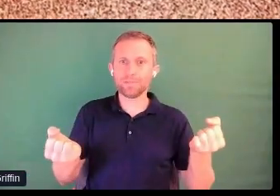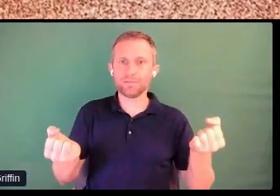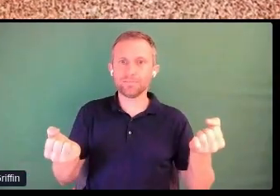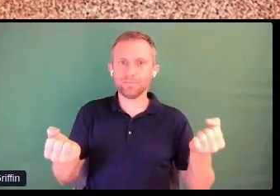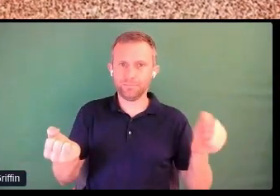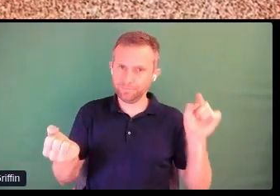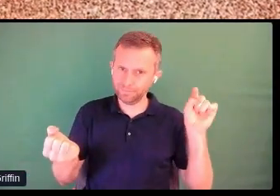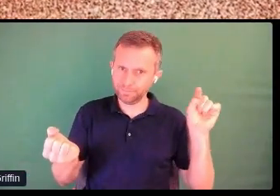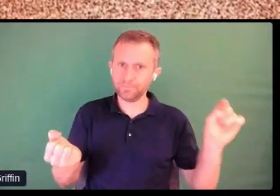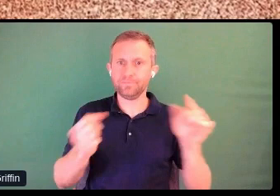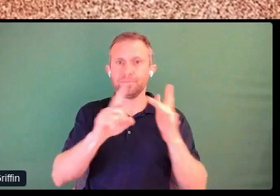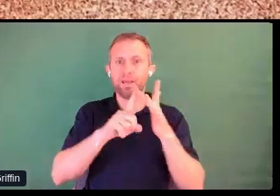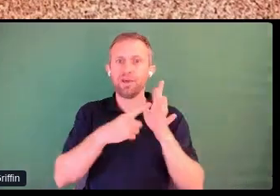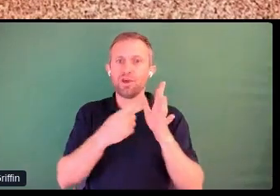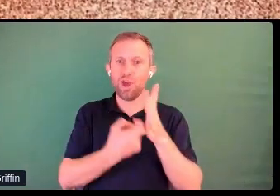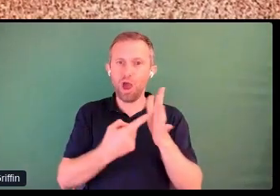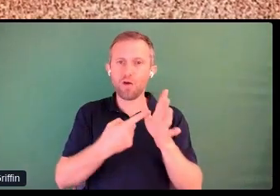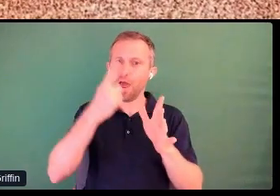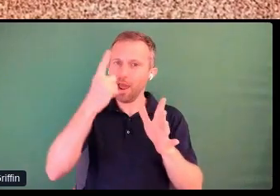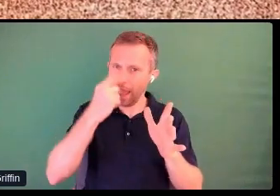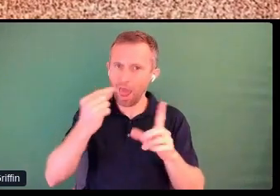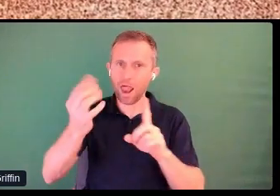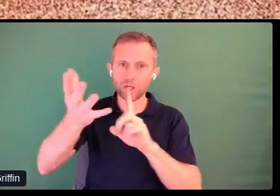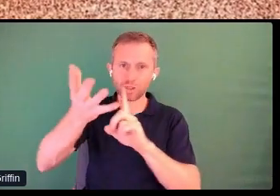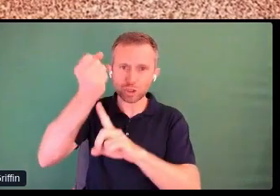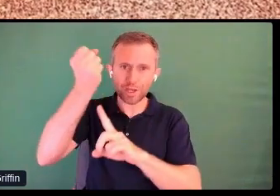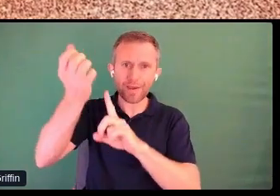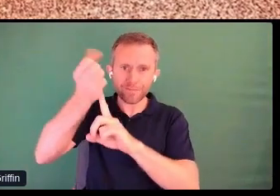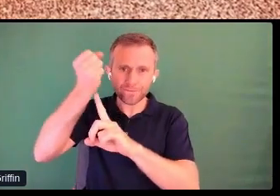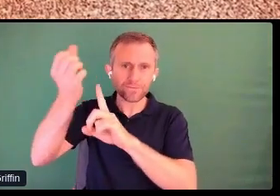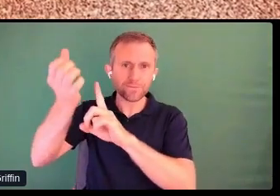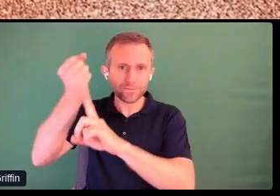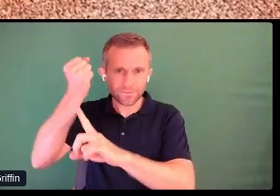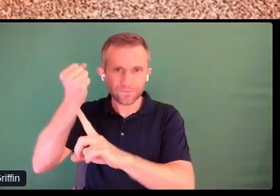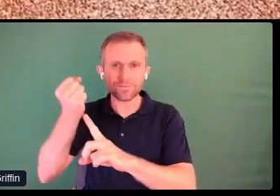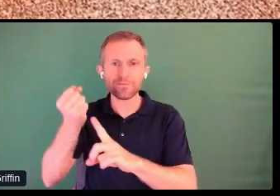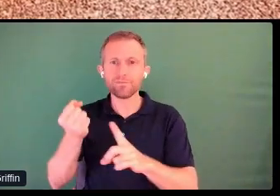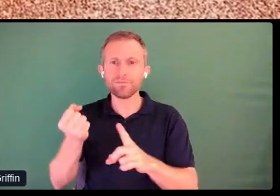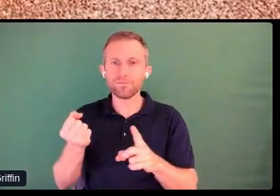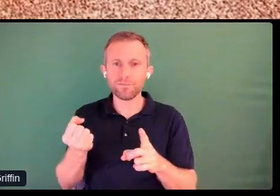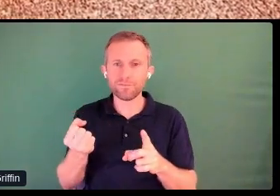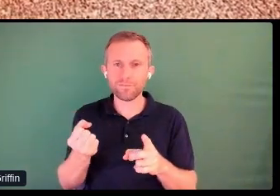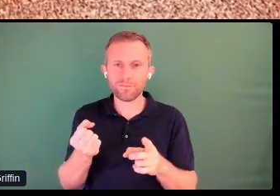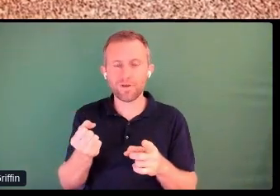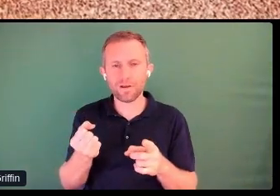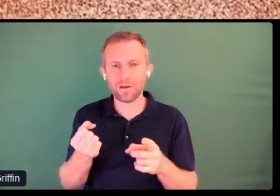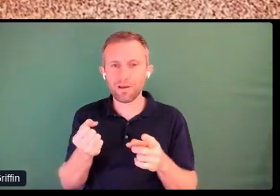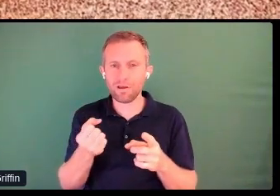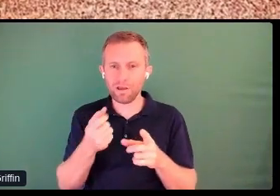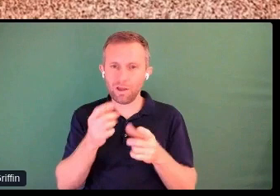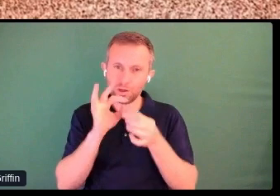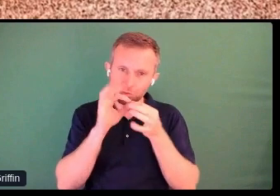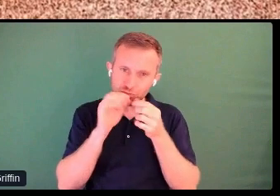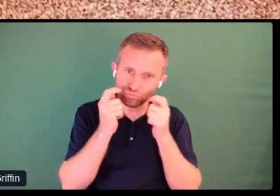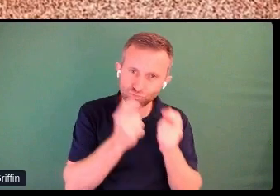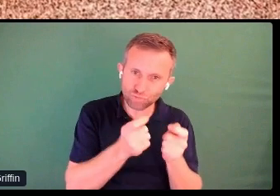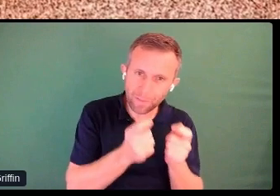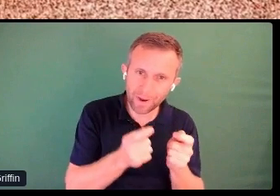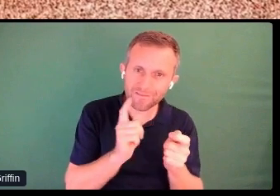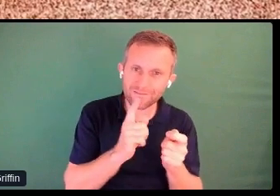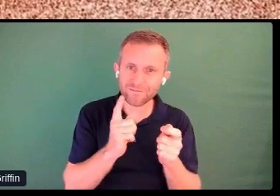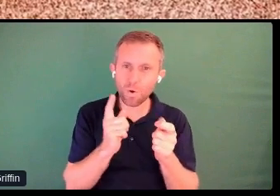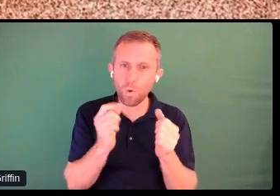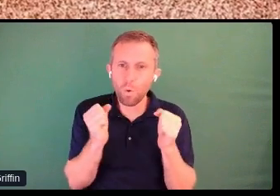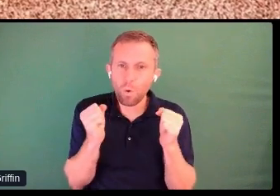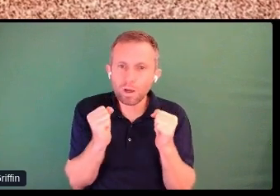to her full potential as she's growing up. Ranging from hypothermia treatment at birth, which is a treatment that cools